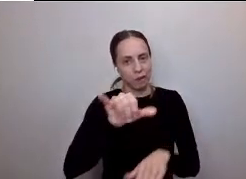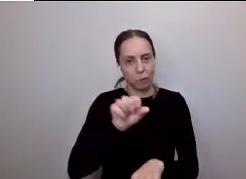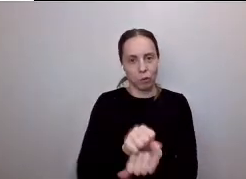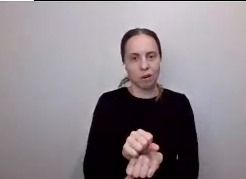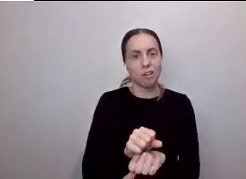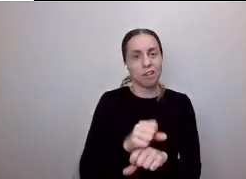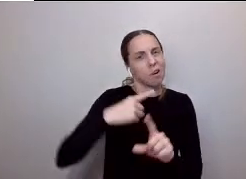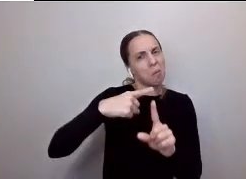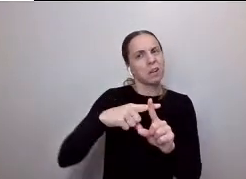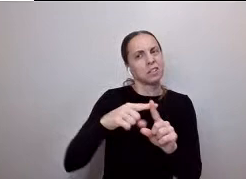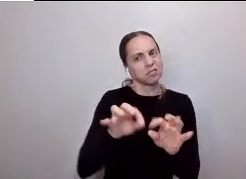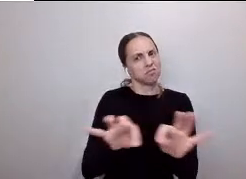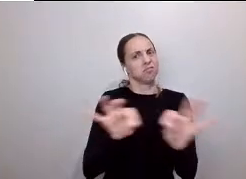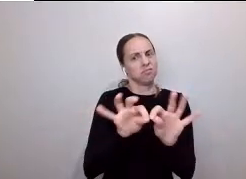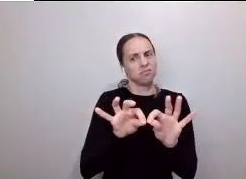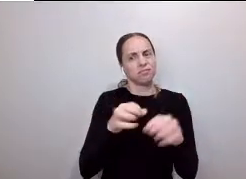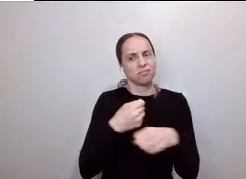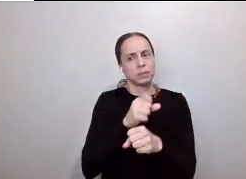and are licensed.